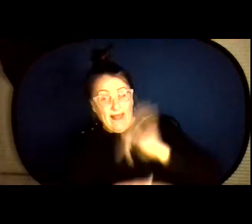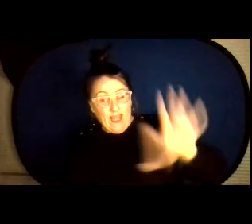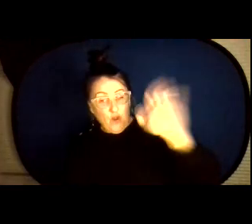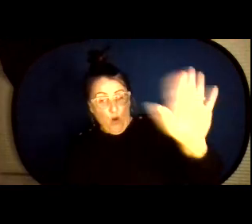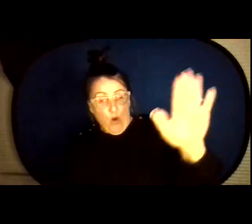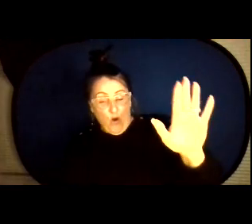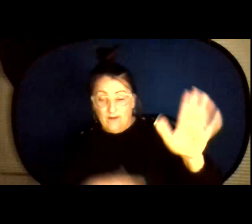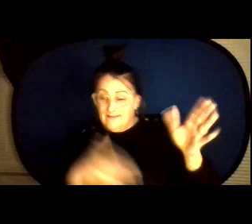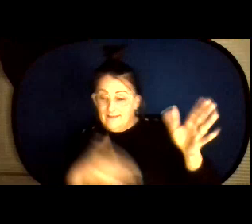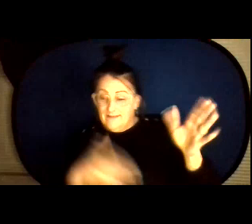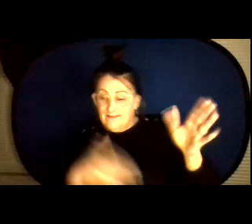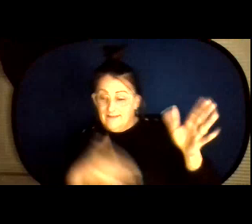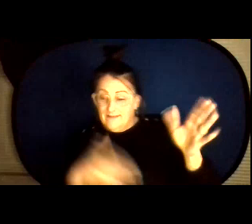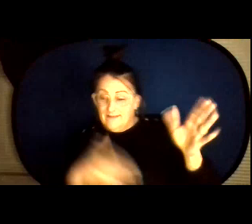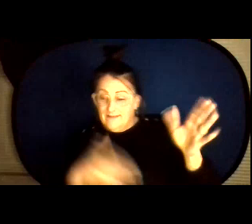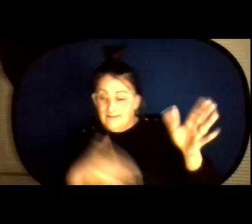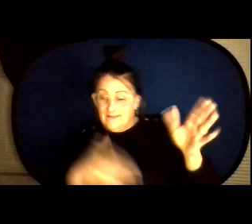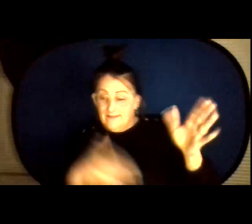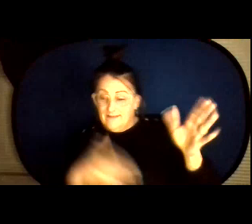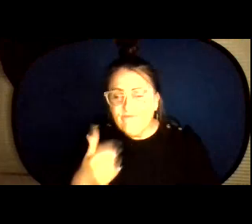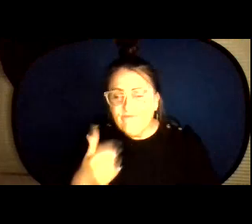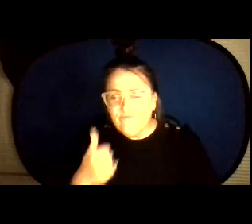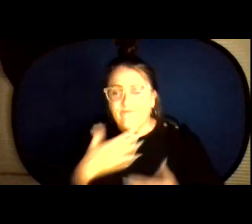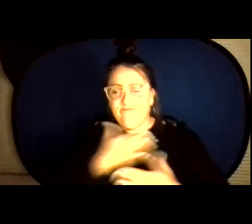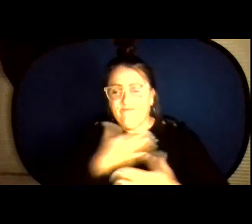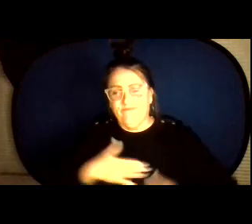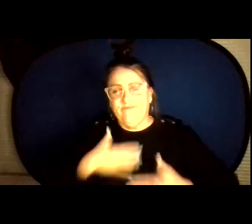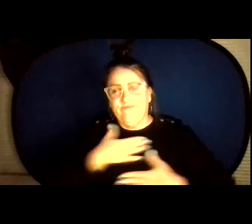I appreciate the